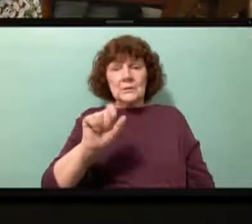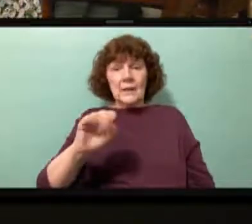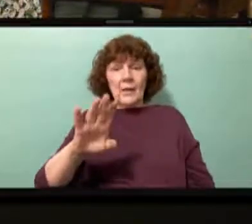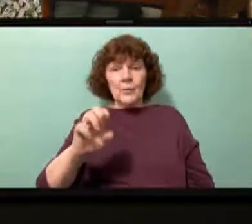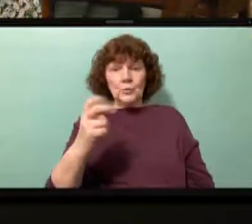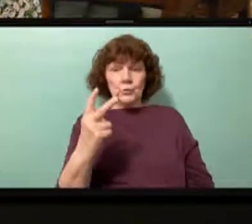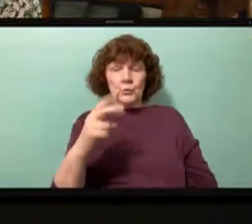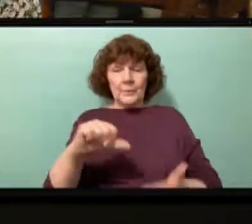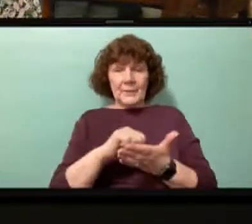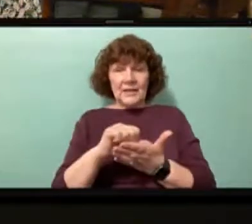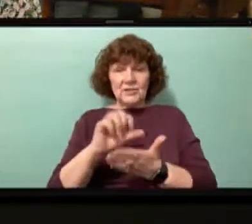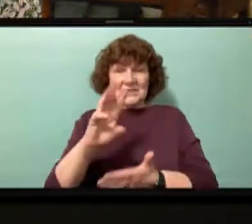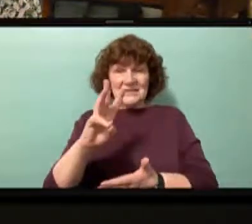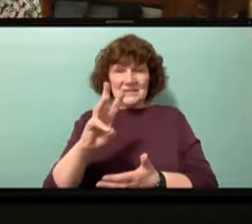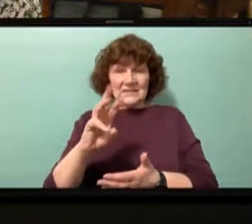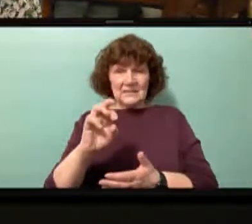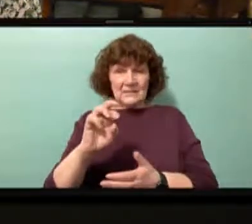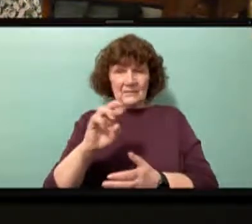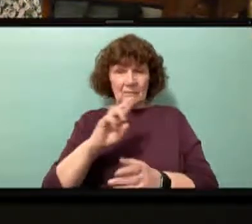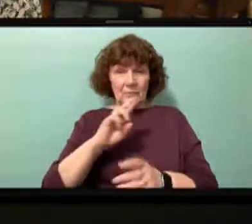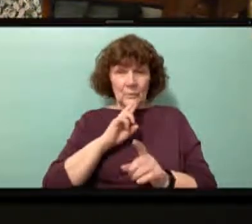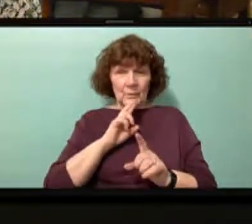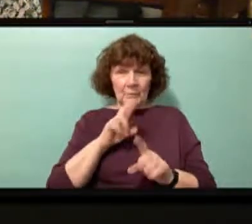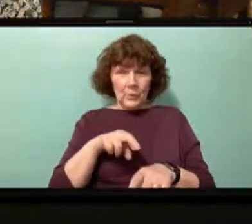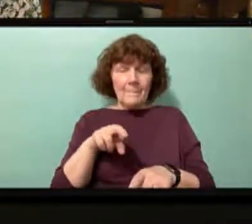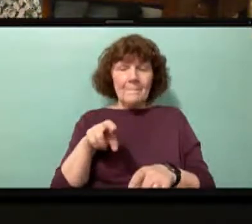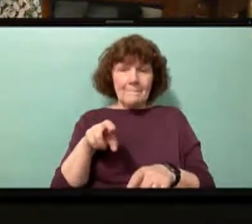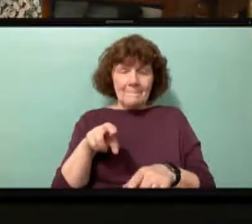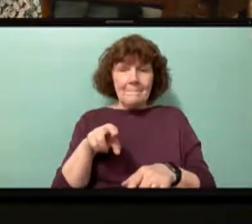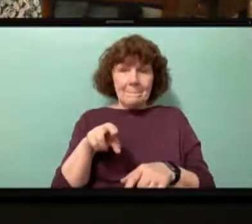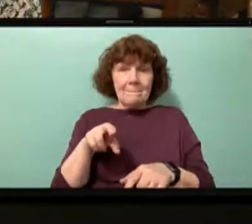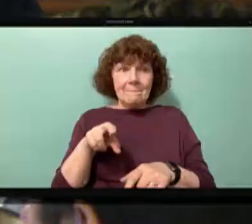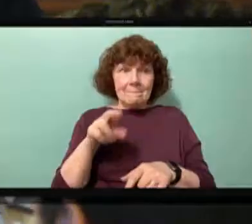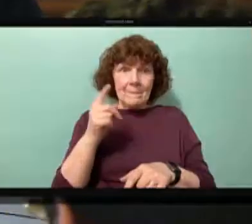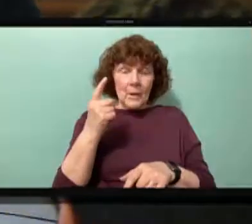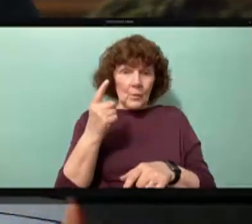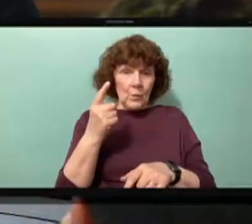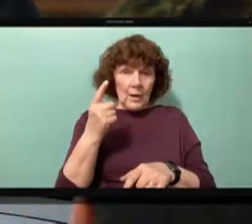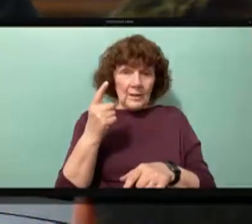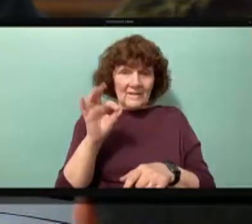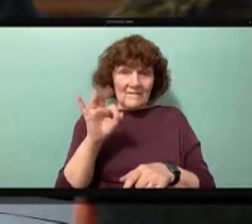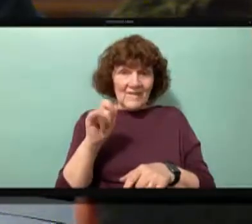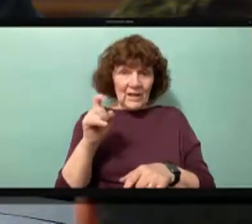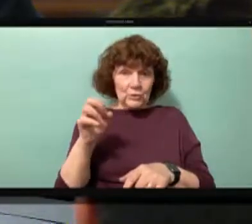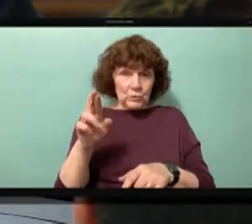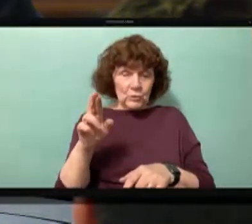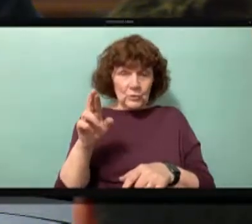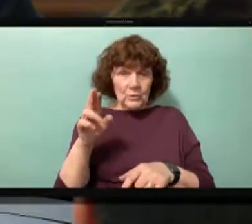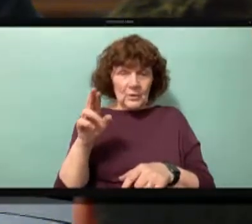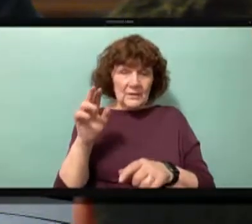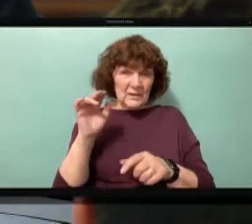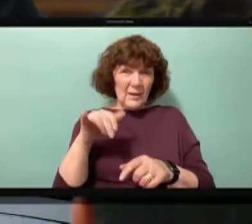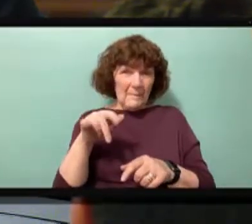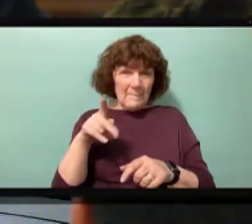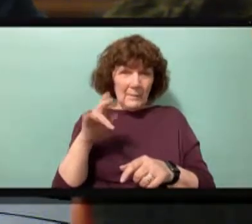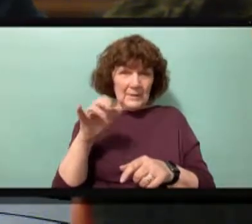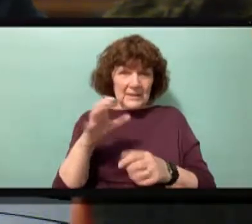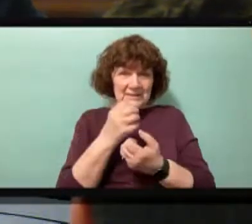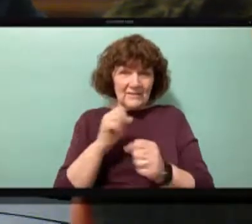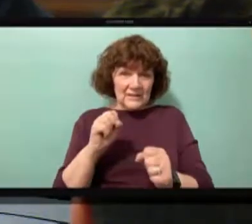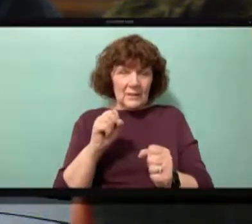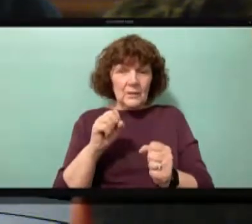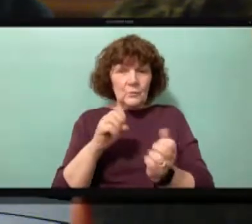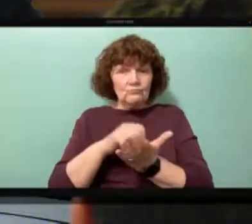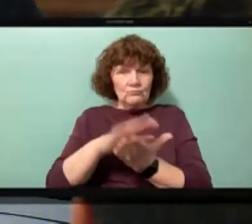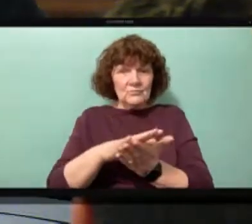report, probably one of the contributing factors to public safety being noted is a single contract in 2021 with the Center